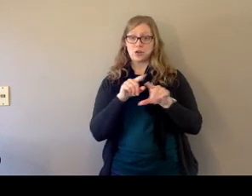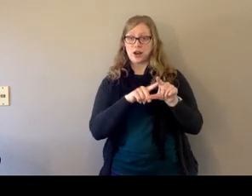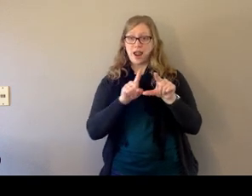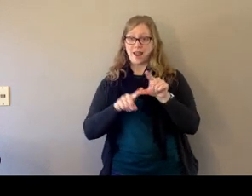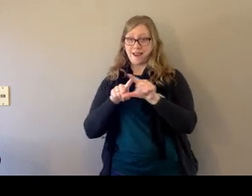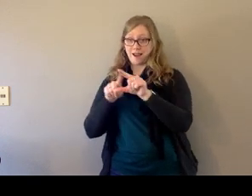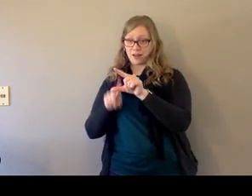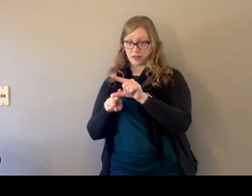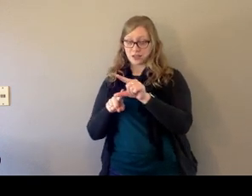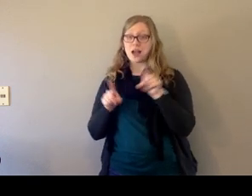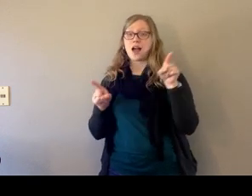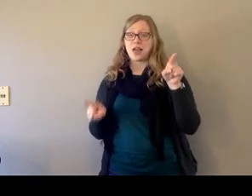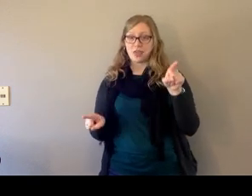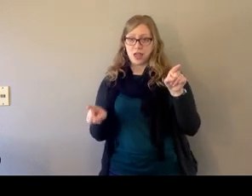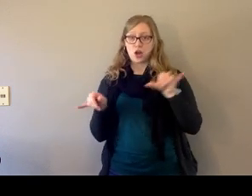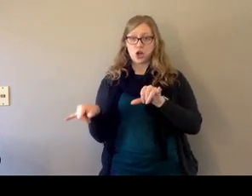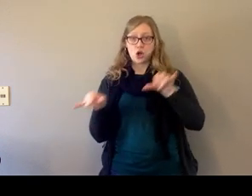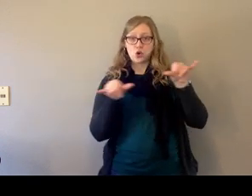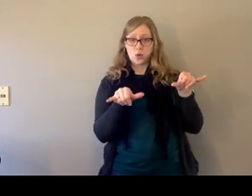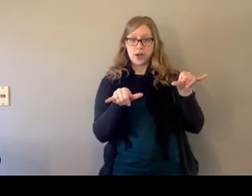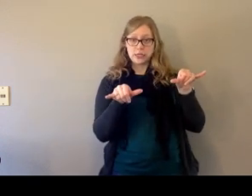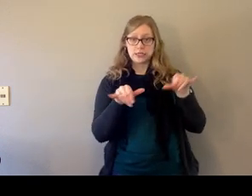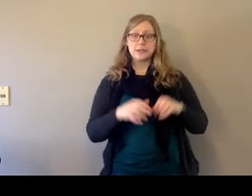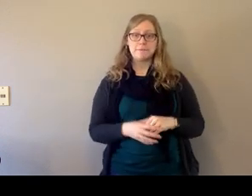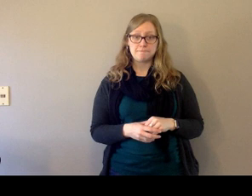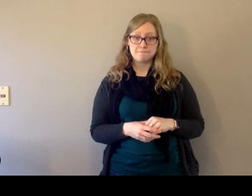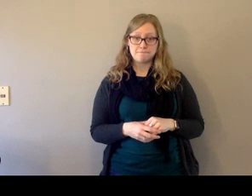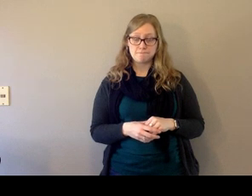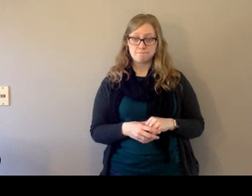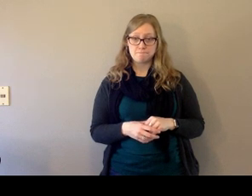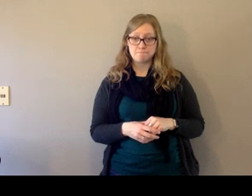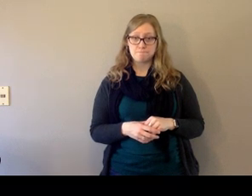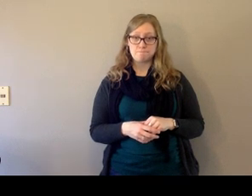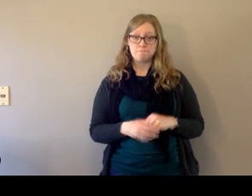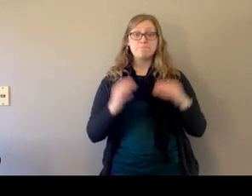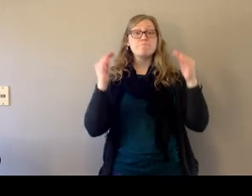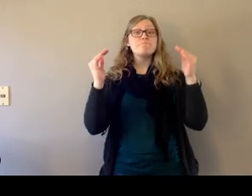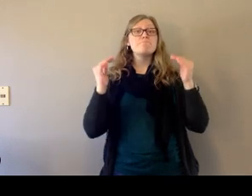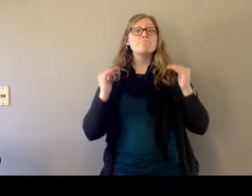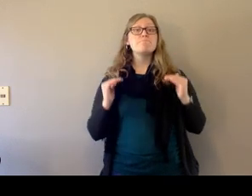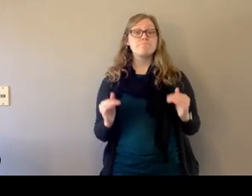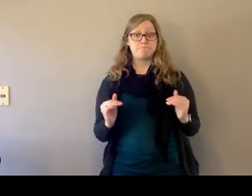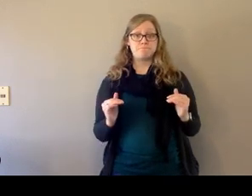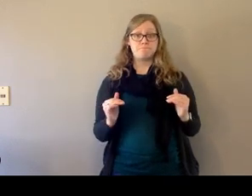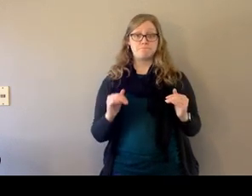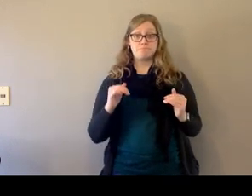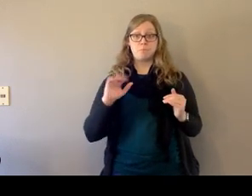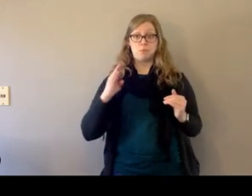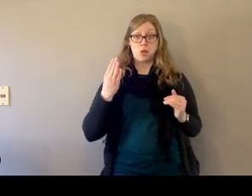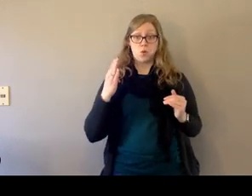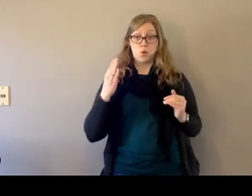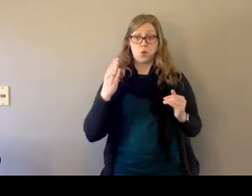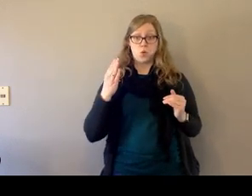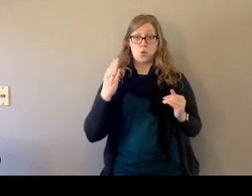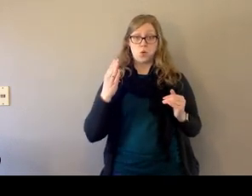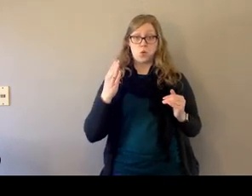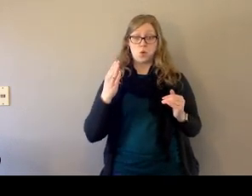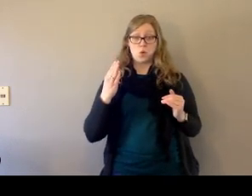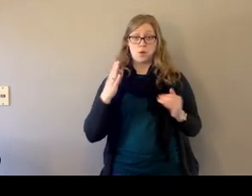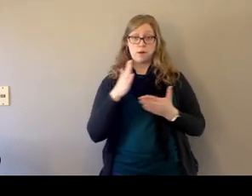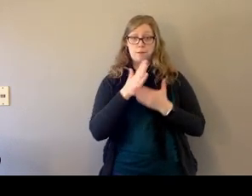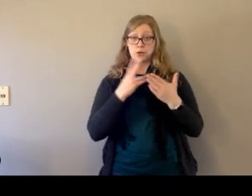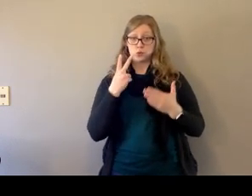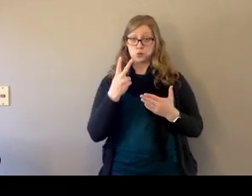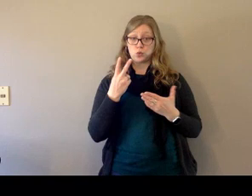NOM is congruent to angle PMO. Then for step 2, we're talking about the blue